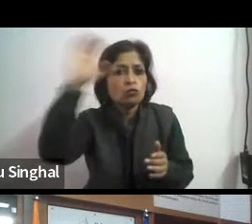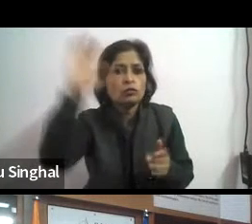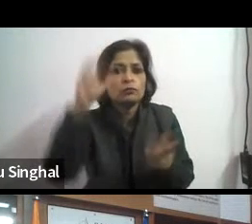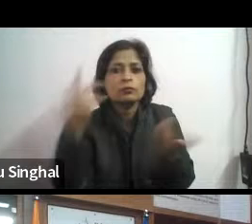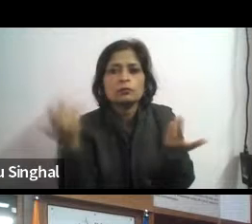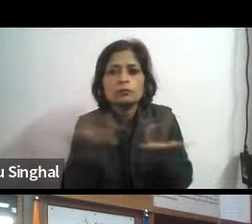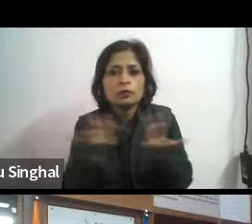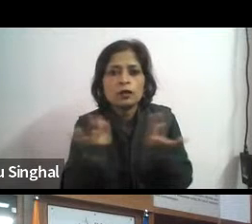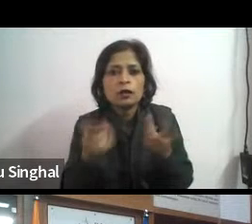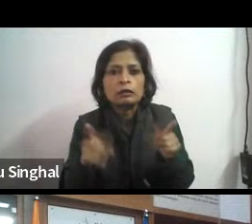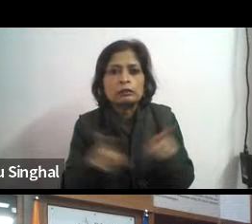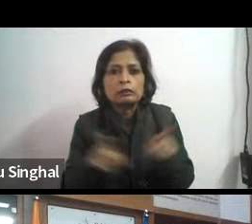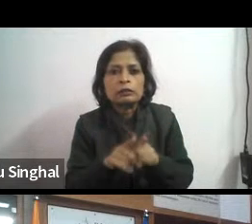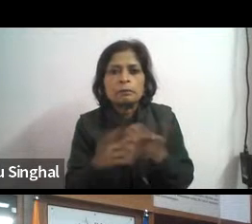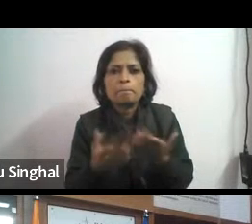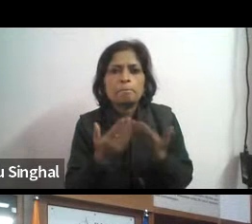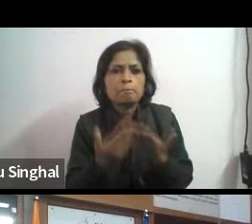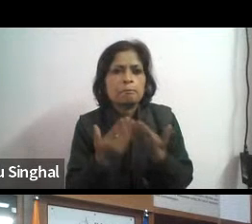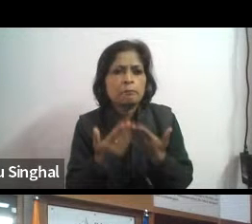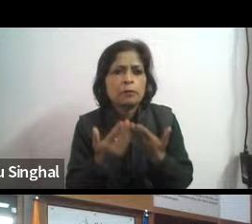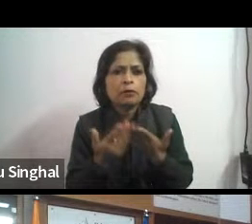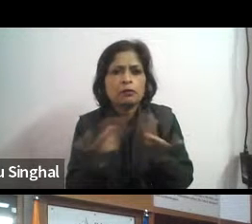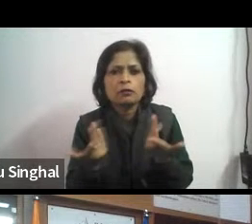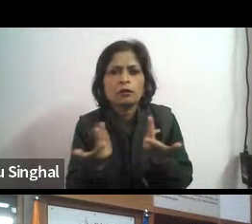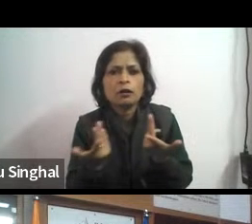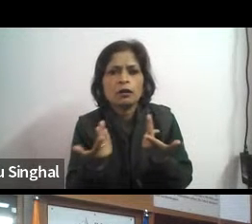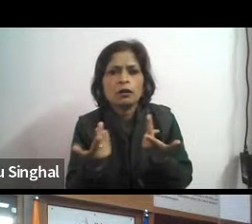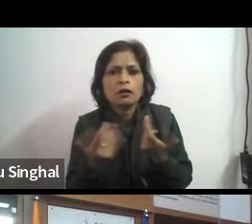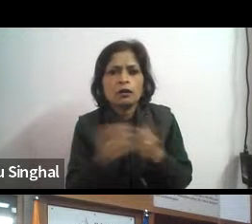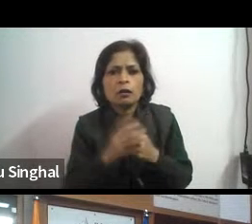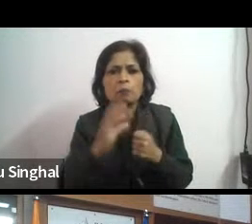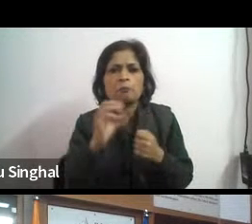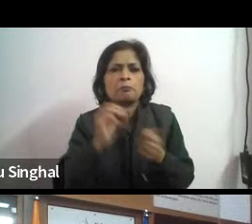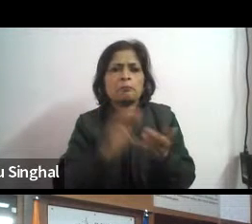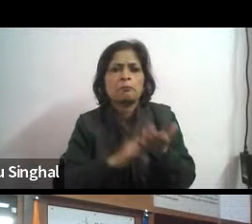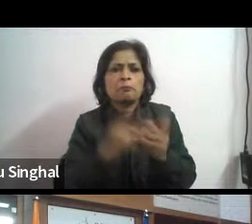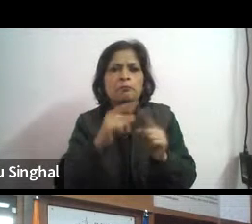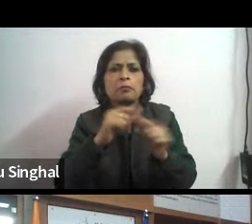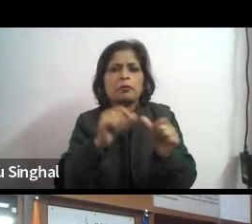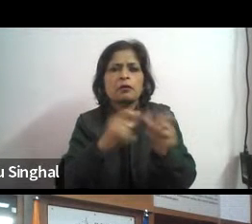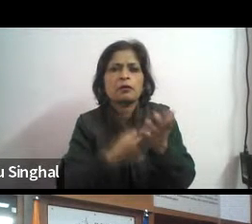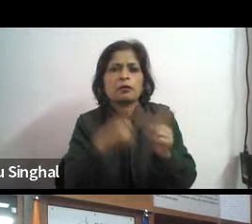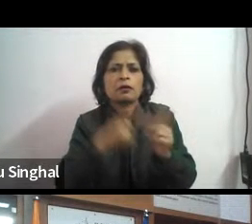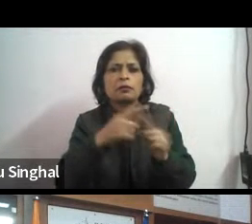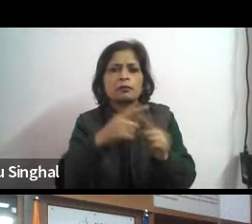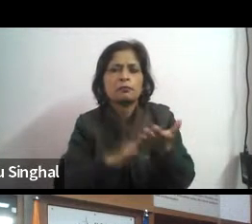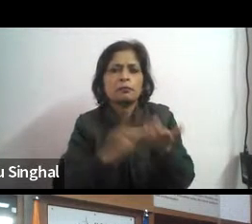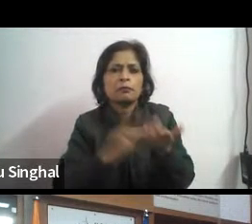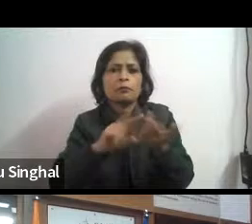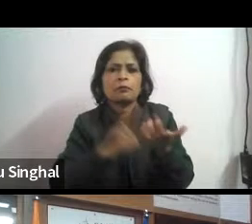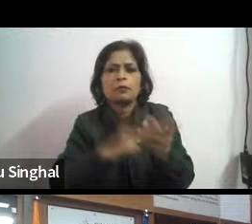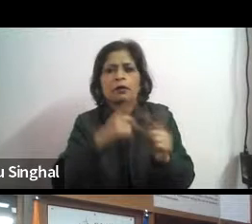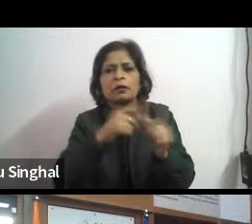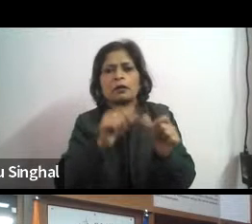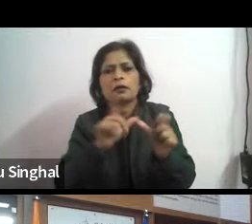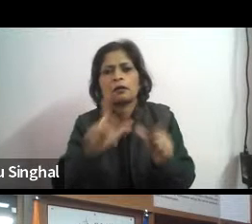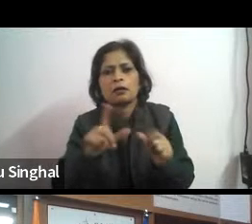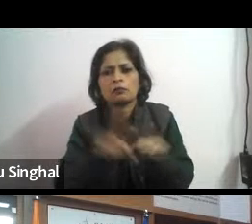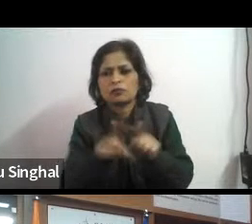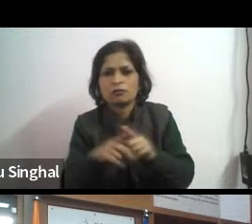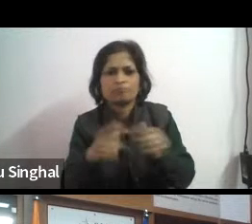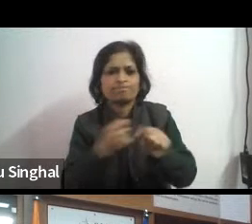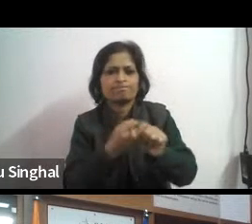compartmentalizing the education. And in that process, we tried to disintegrate the things. And then we started increasing the